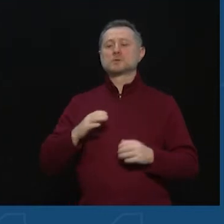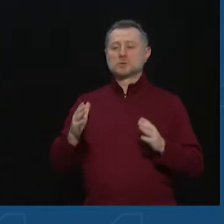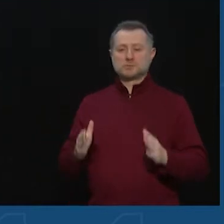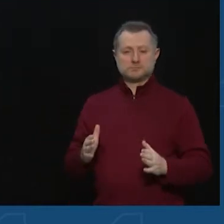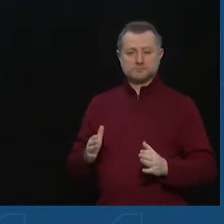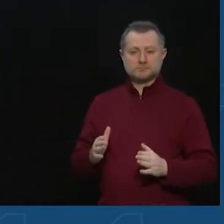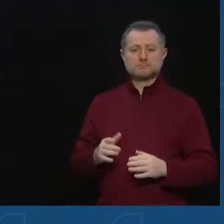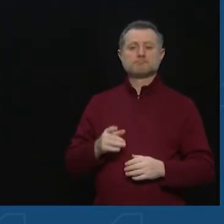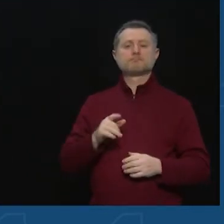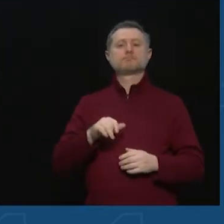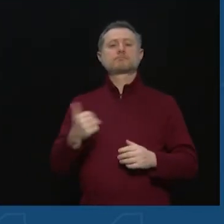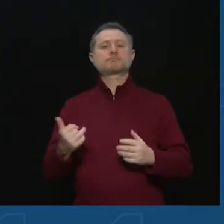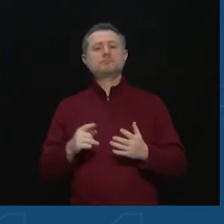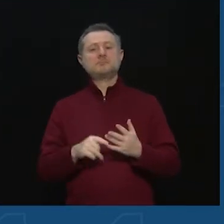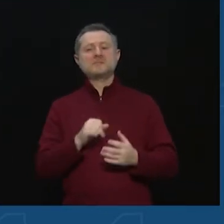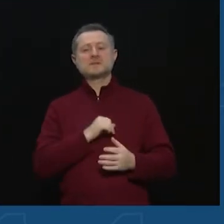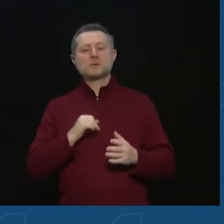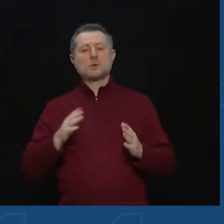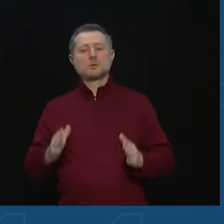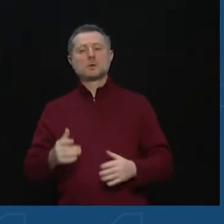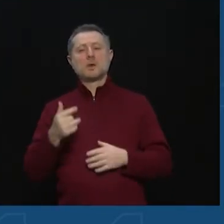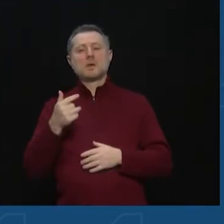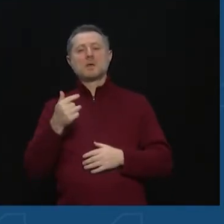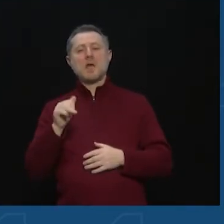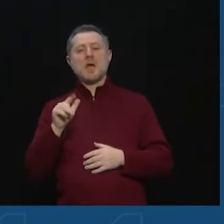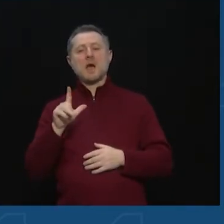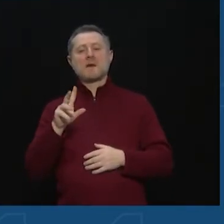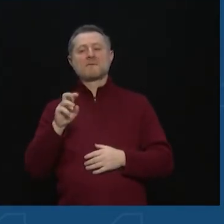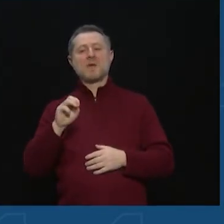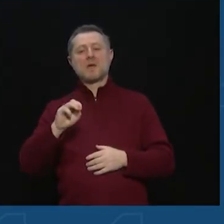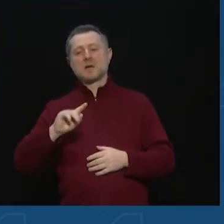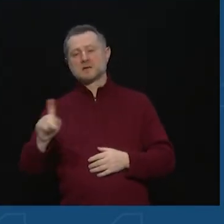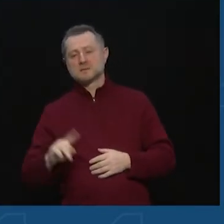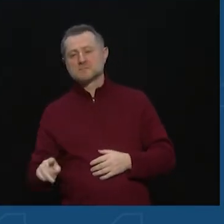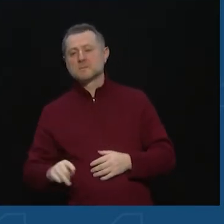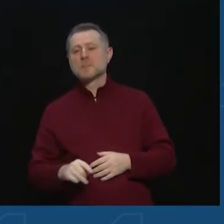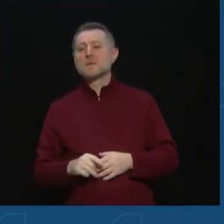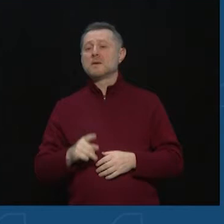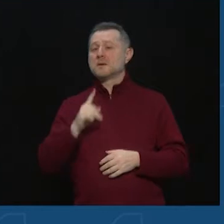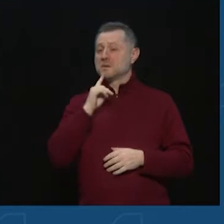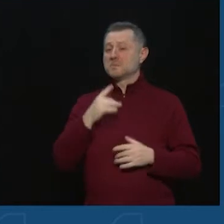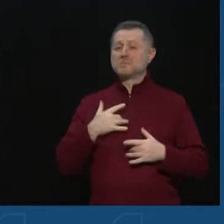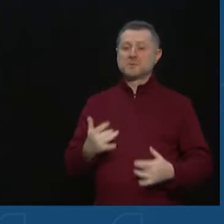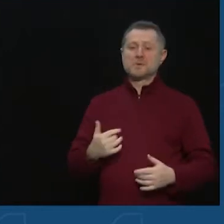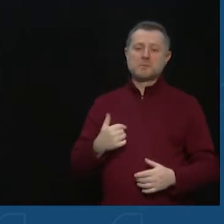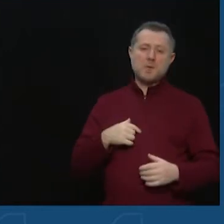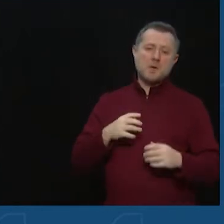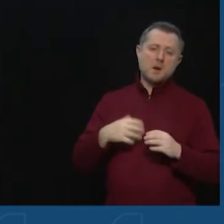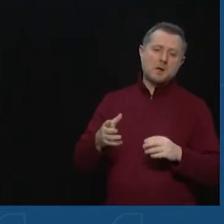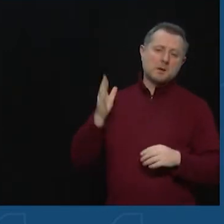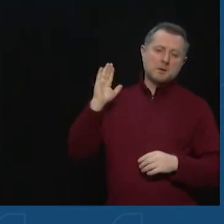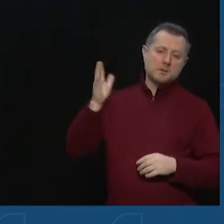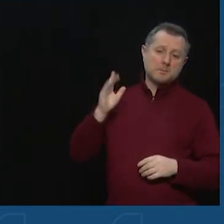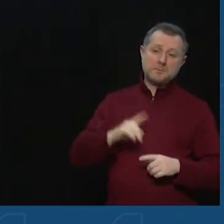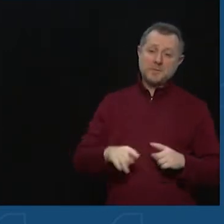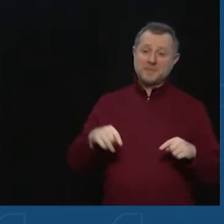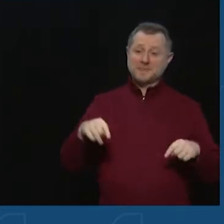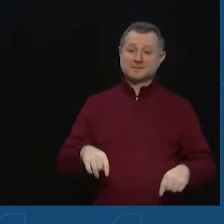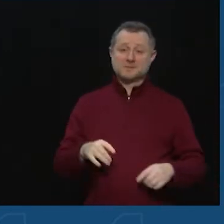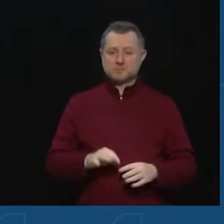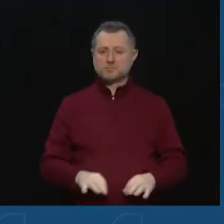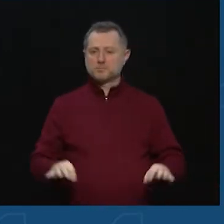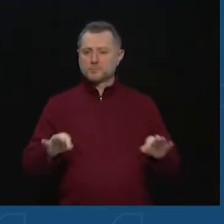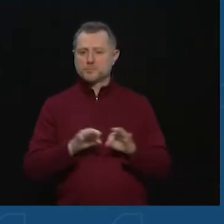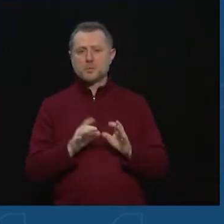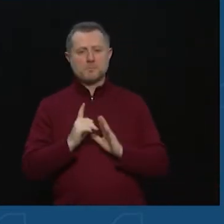friends, but this is such an important moment. This is the first time as governor I've been able to address you, and as you heard from the superintendent, this